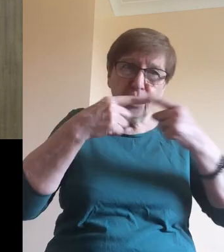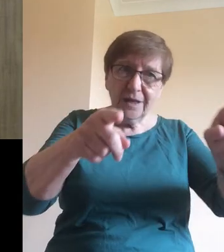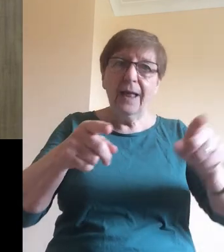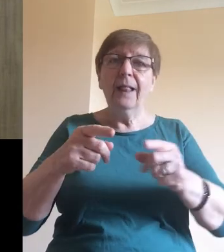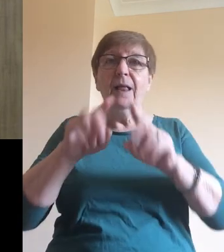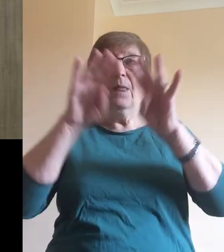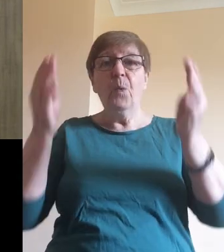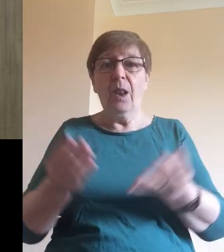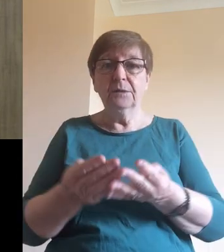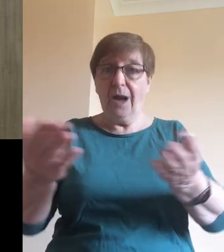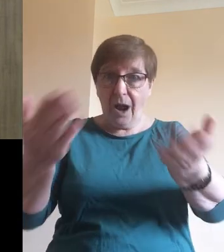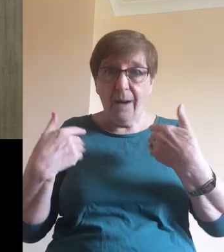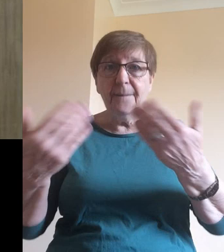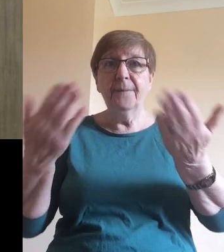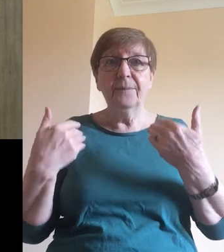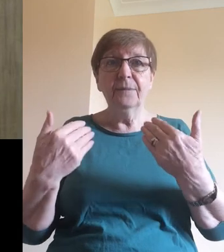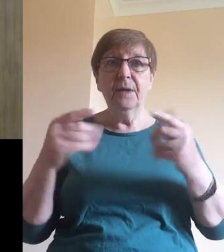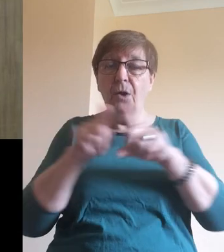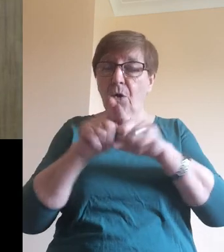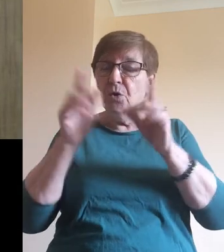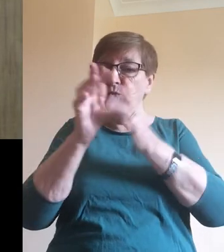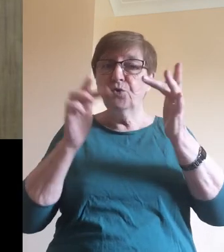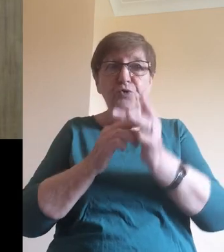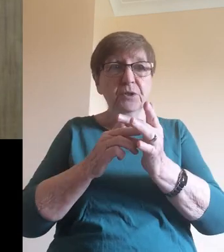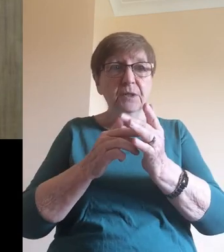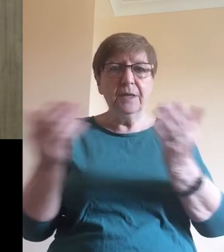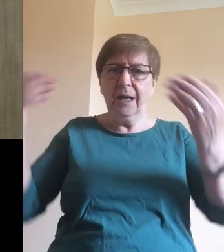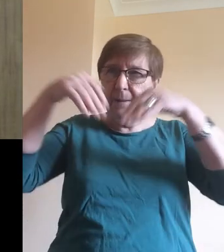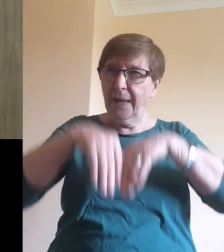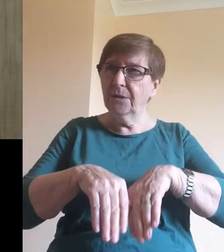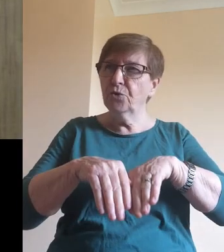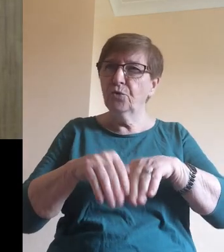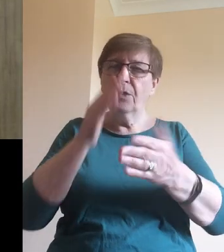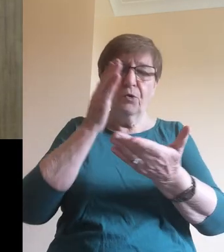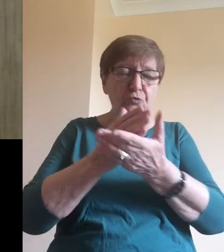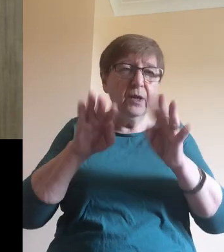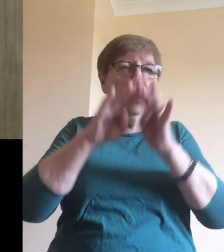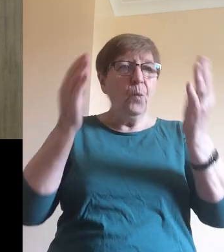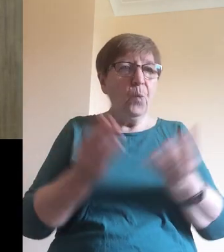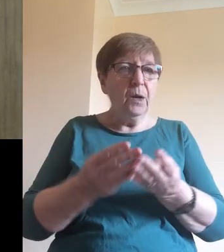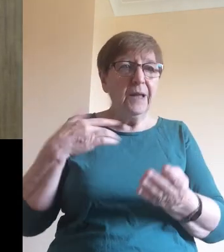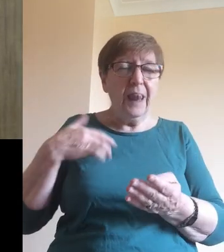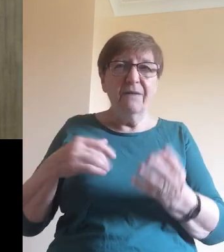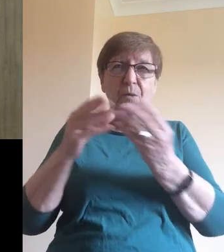come, but also, as Jesus did, enter into the realities of the world and live with and among